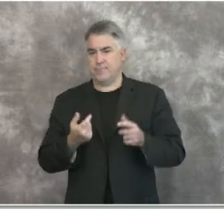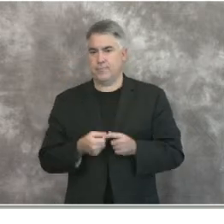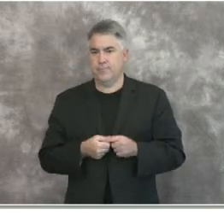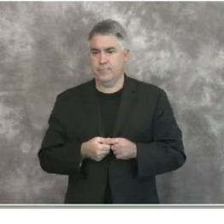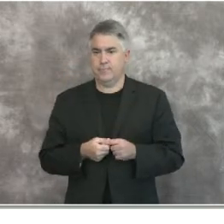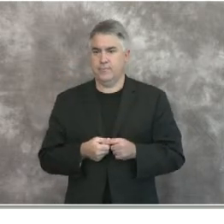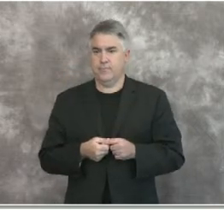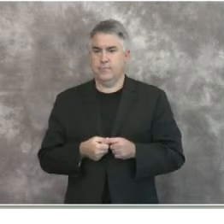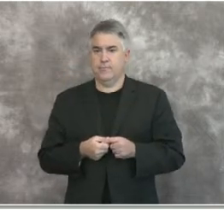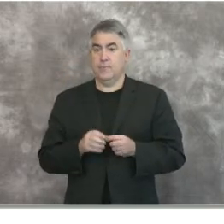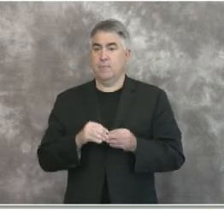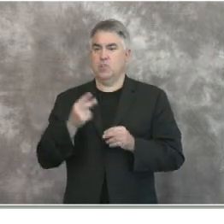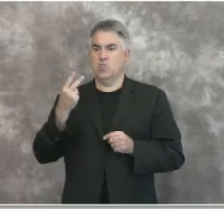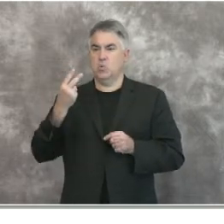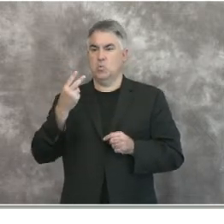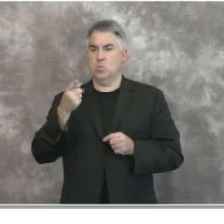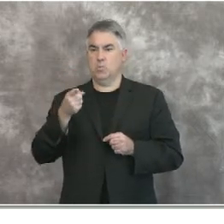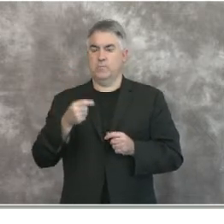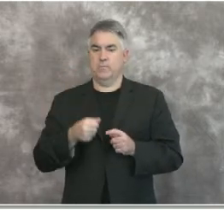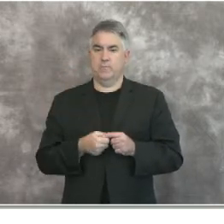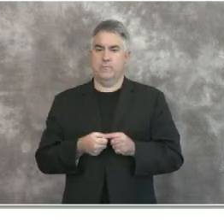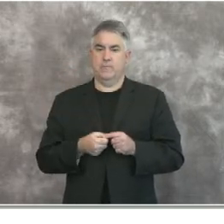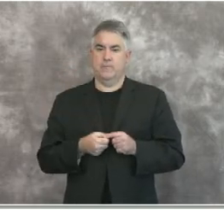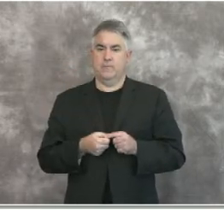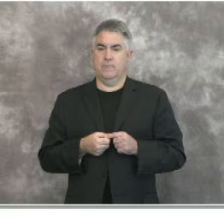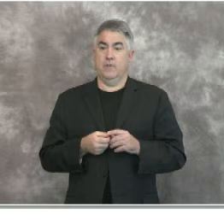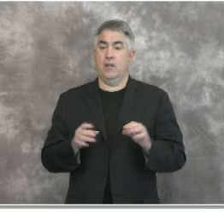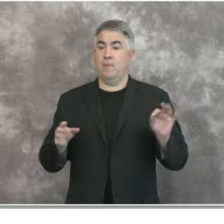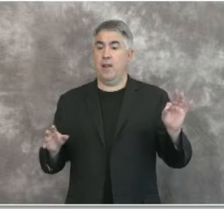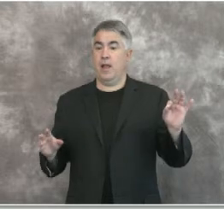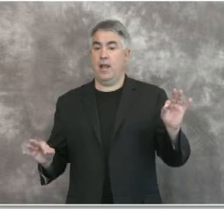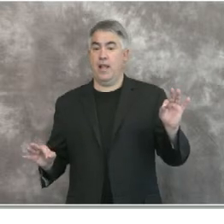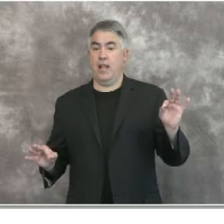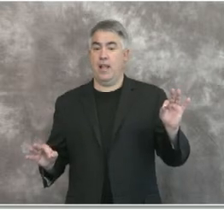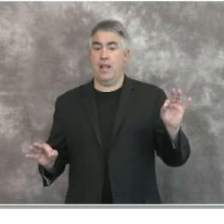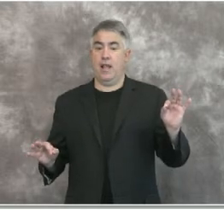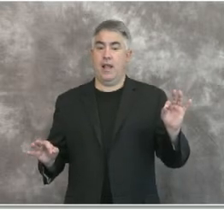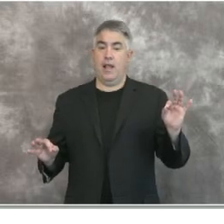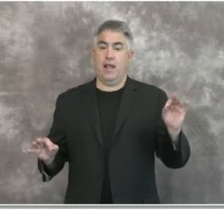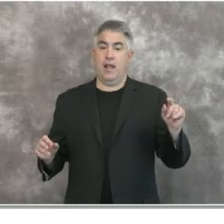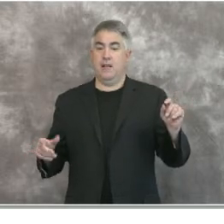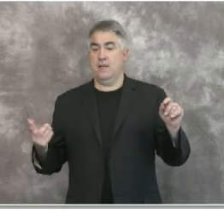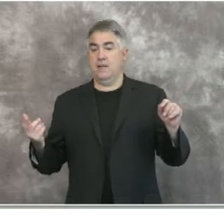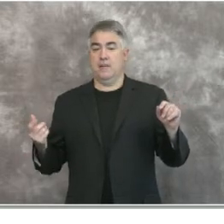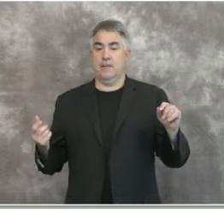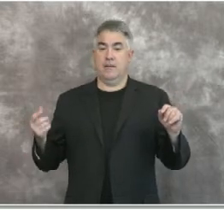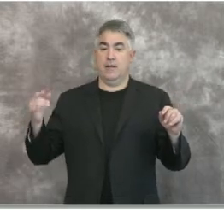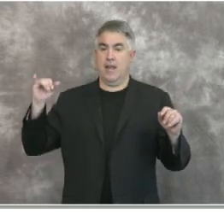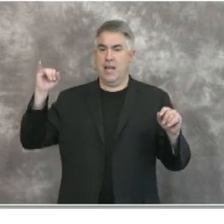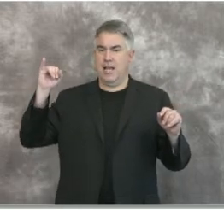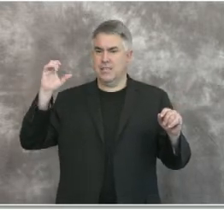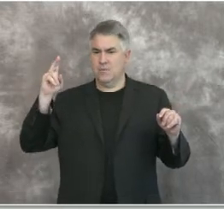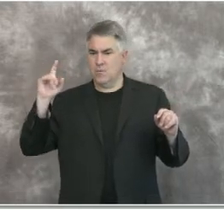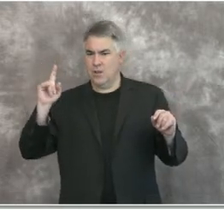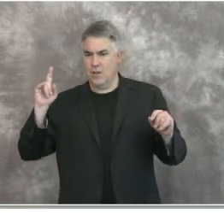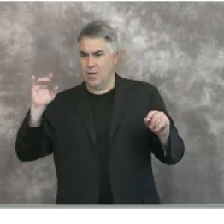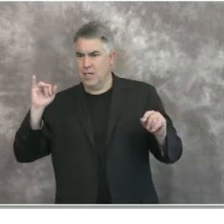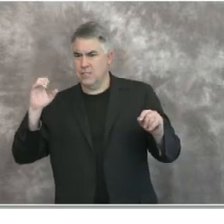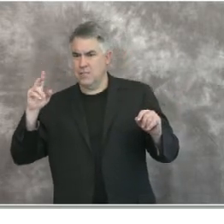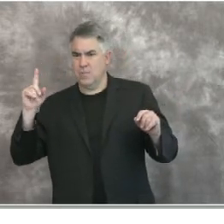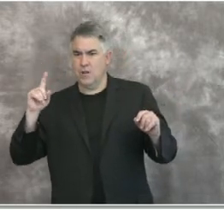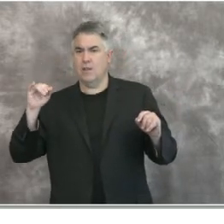number 2, number 9, and also intensive care unit, which is number